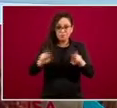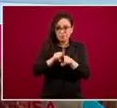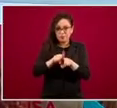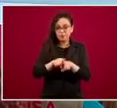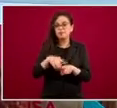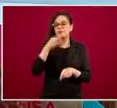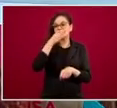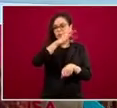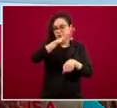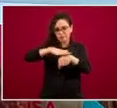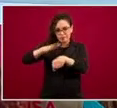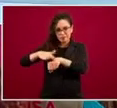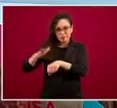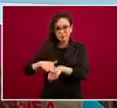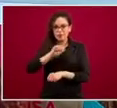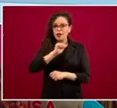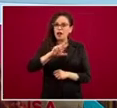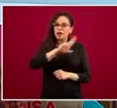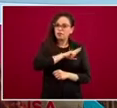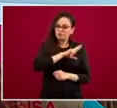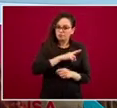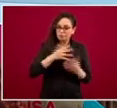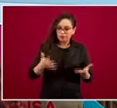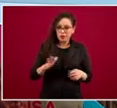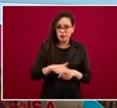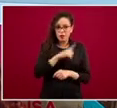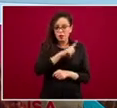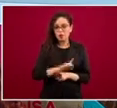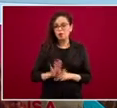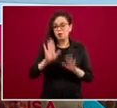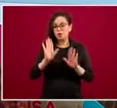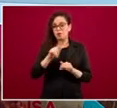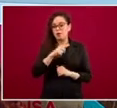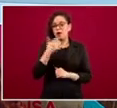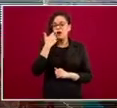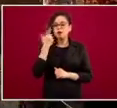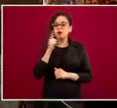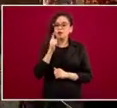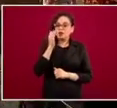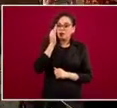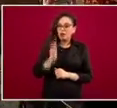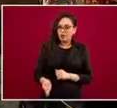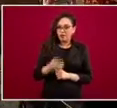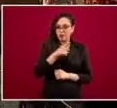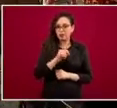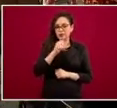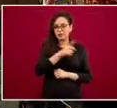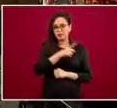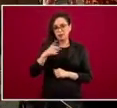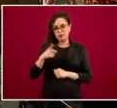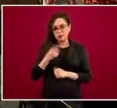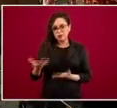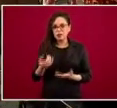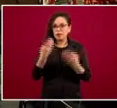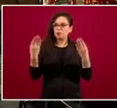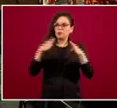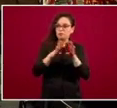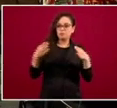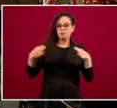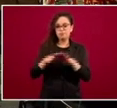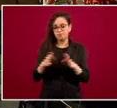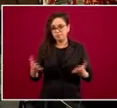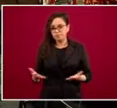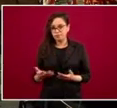to help society overall. So in this manner, we would also like to see those